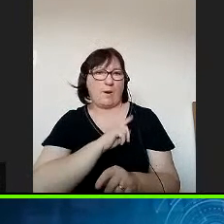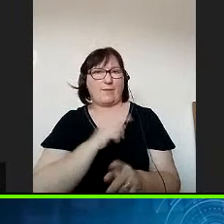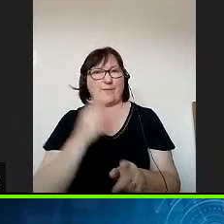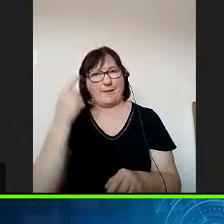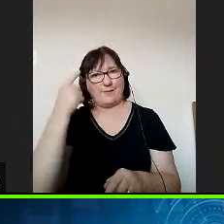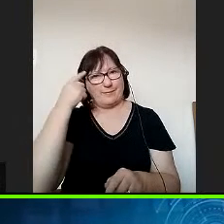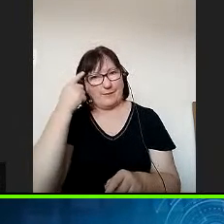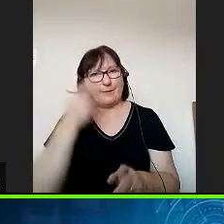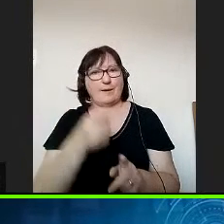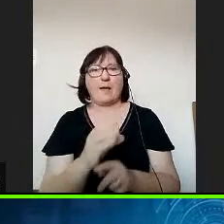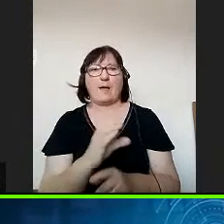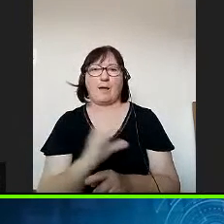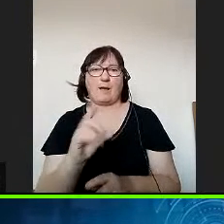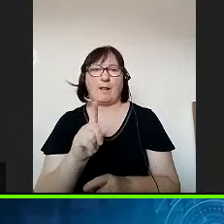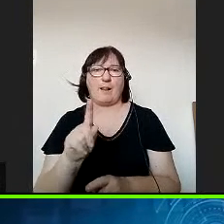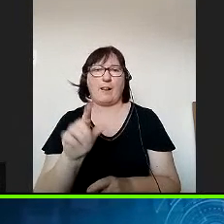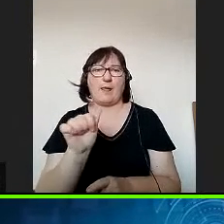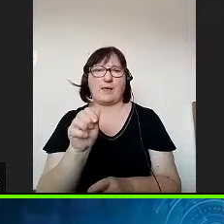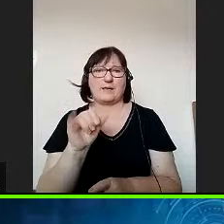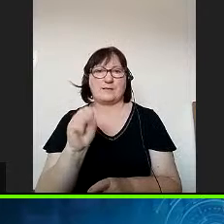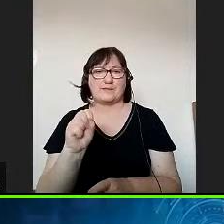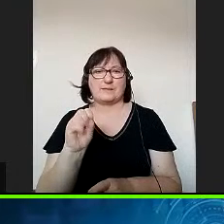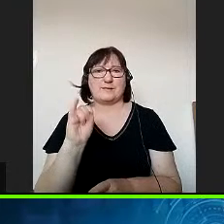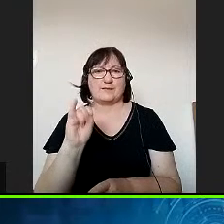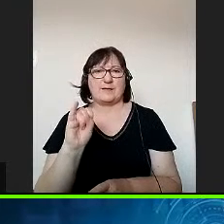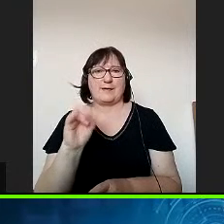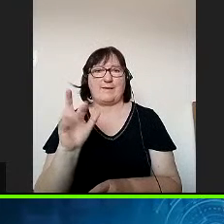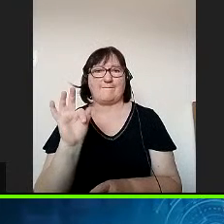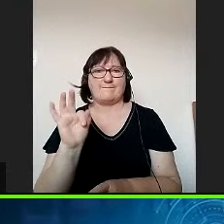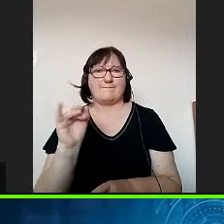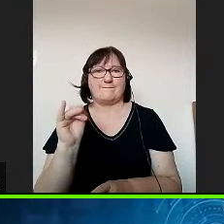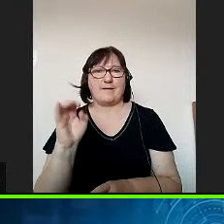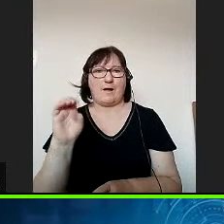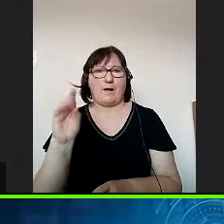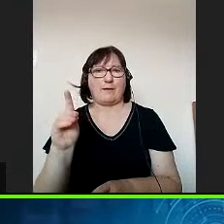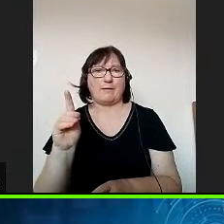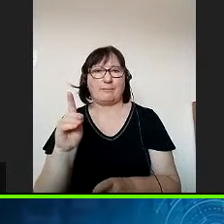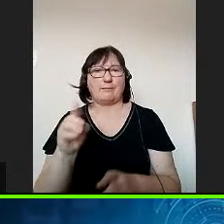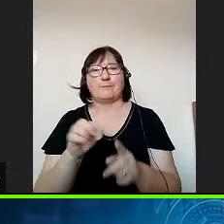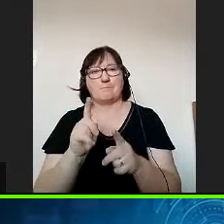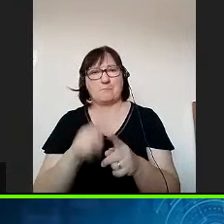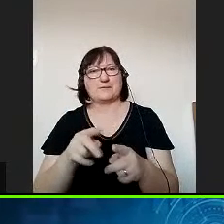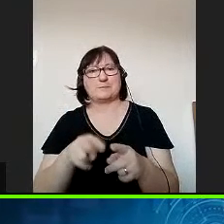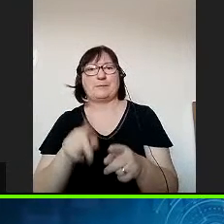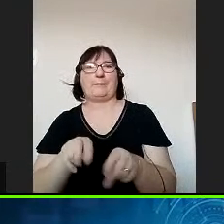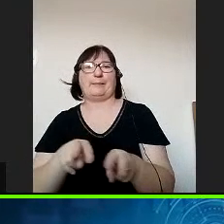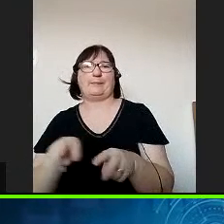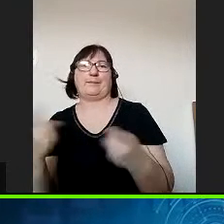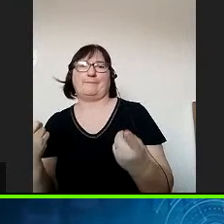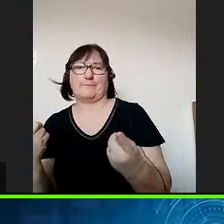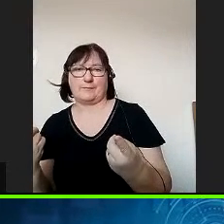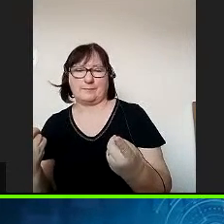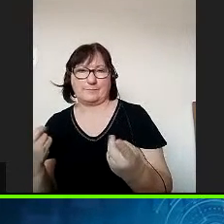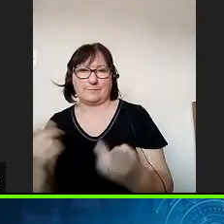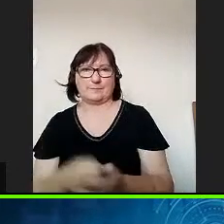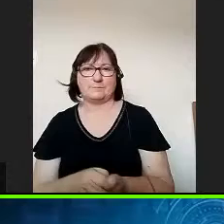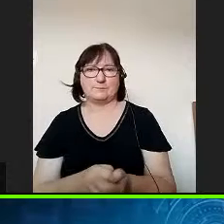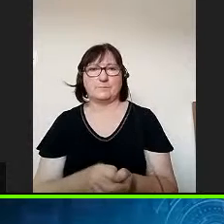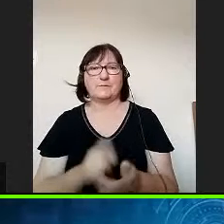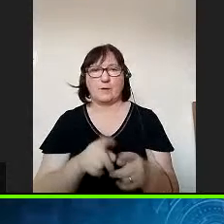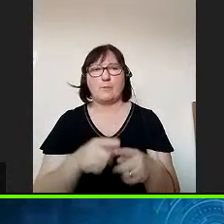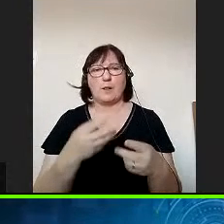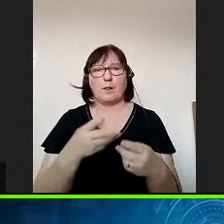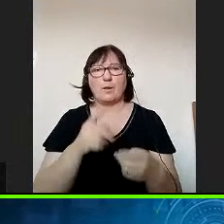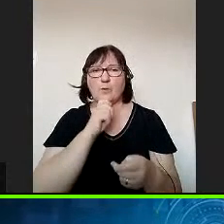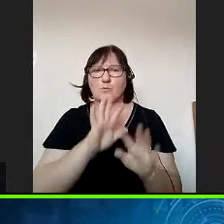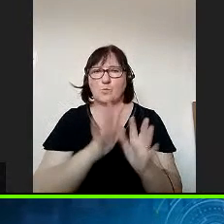they do use the HS, they do use the rules. They would use all material that